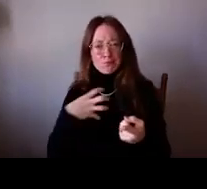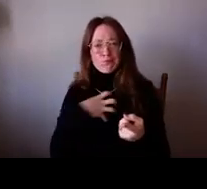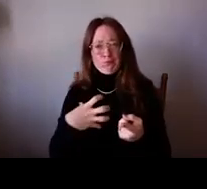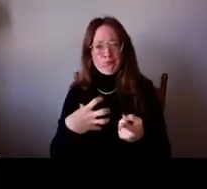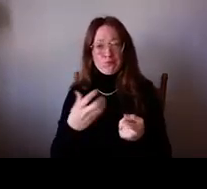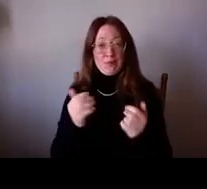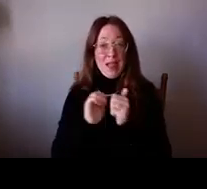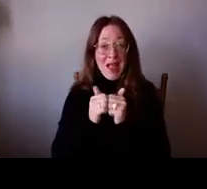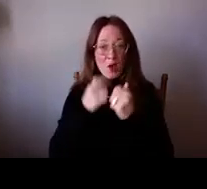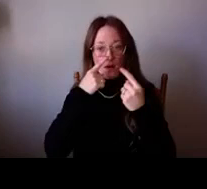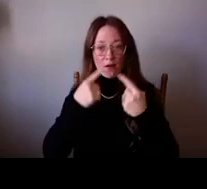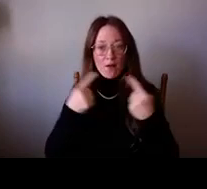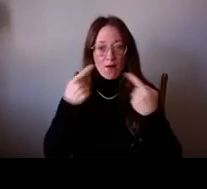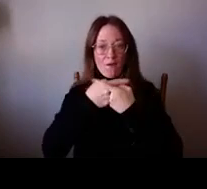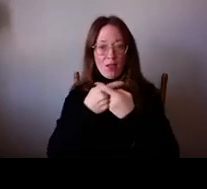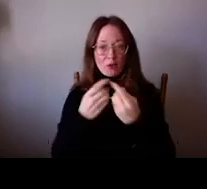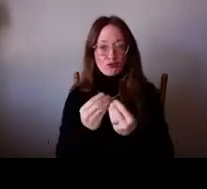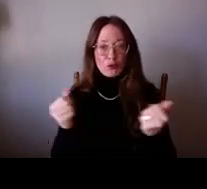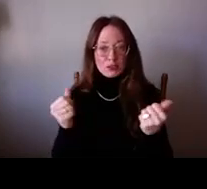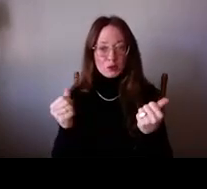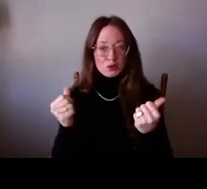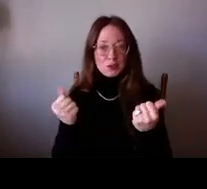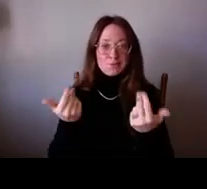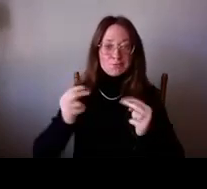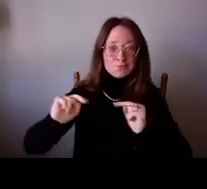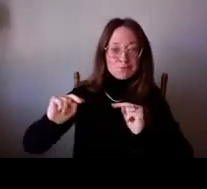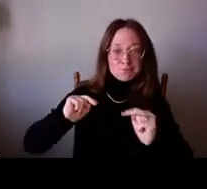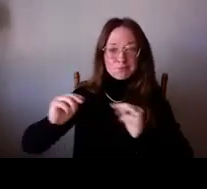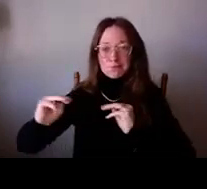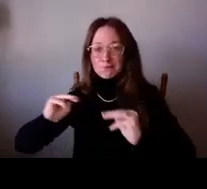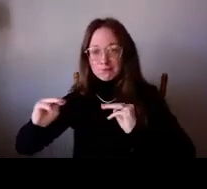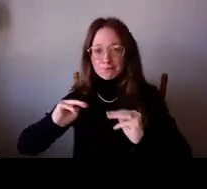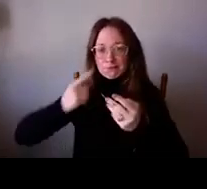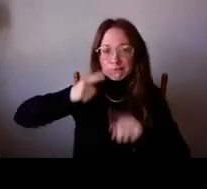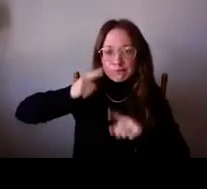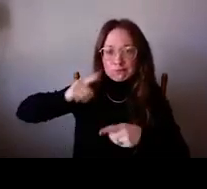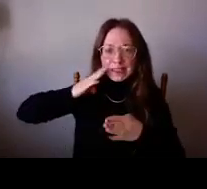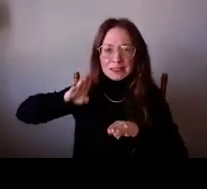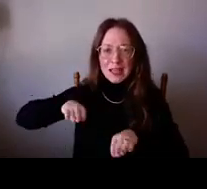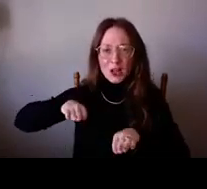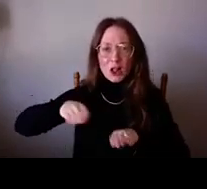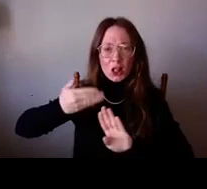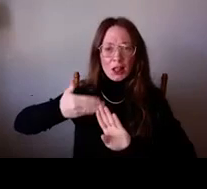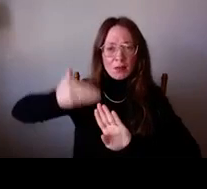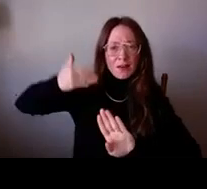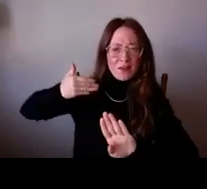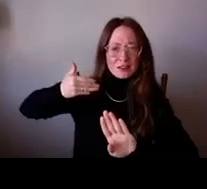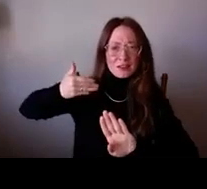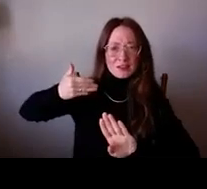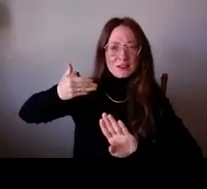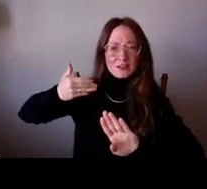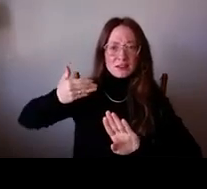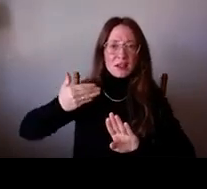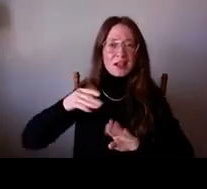RSA staff helped to facilitate good faith efforts to settle in advance of the